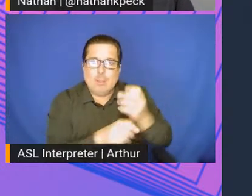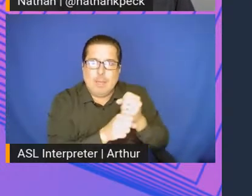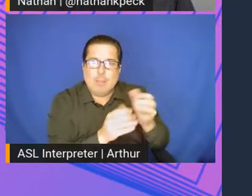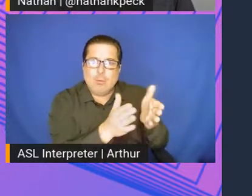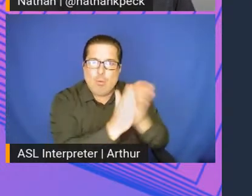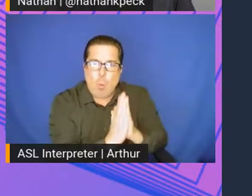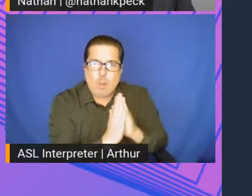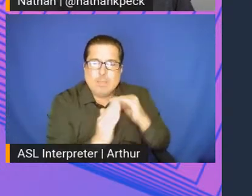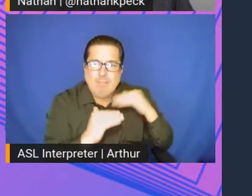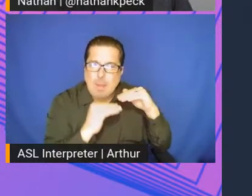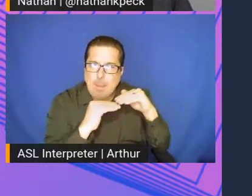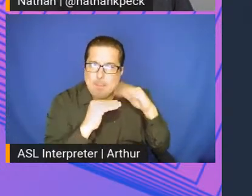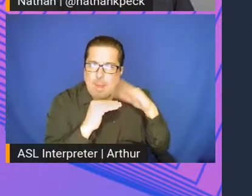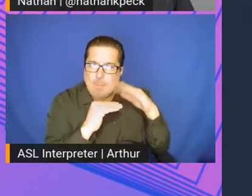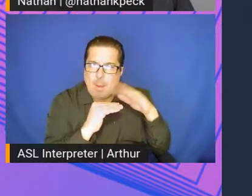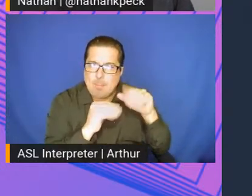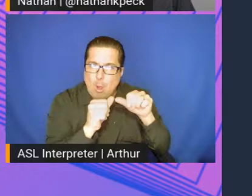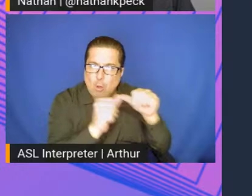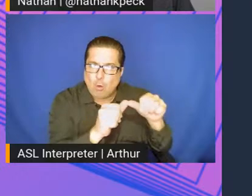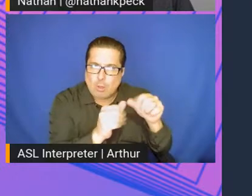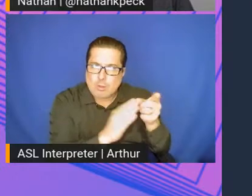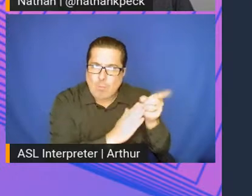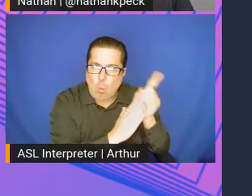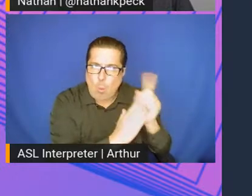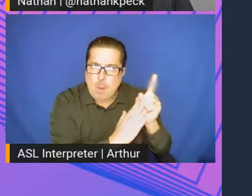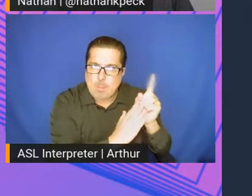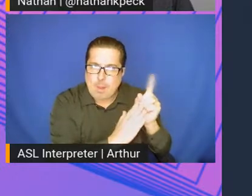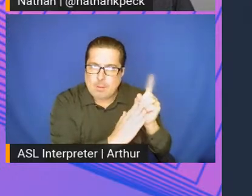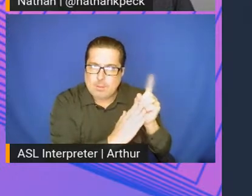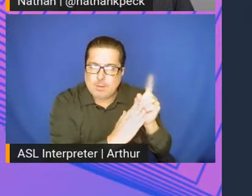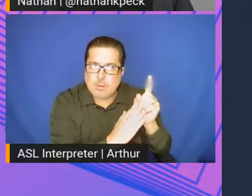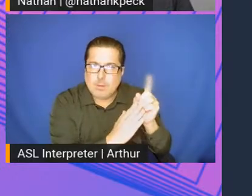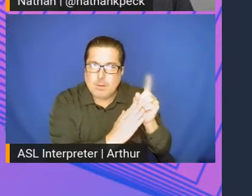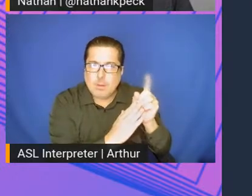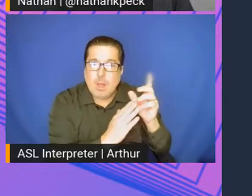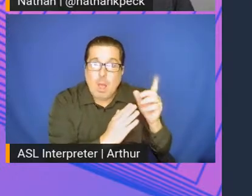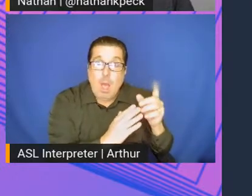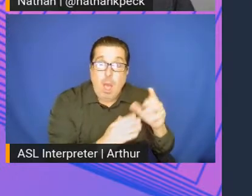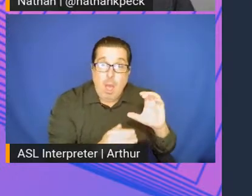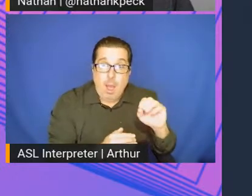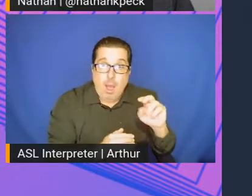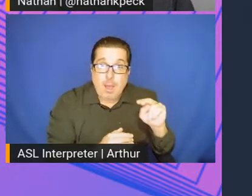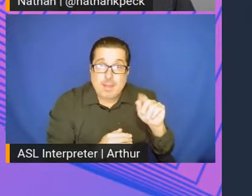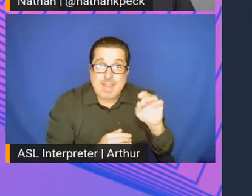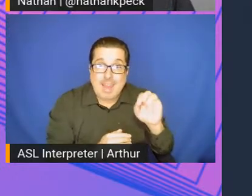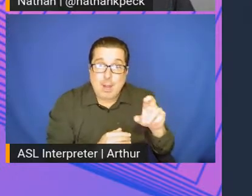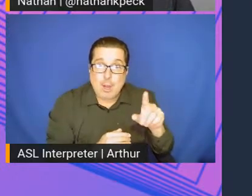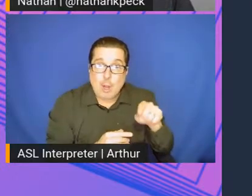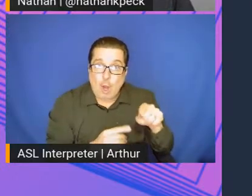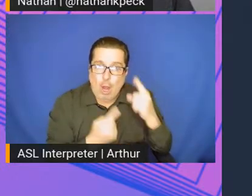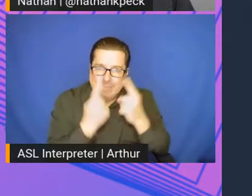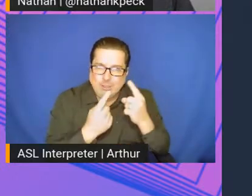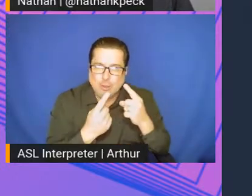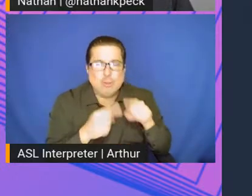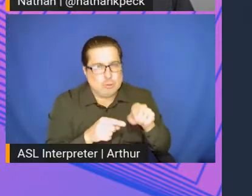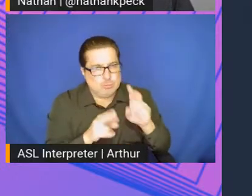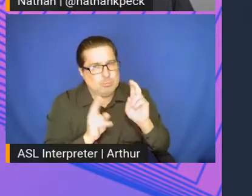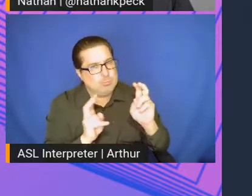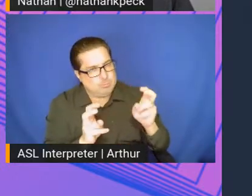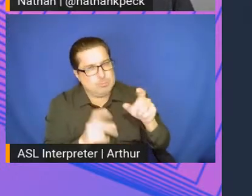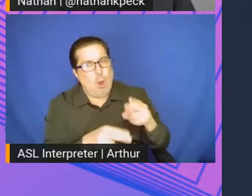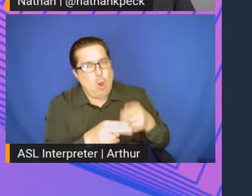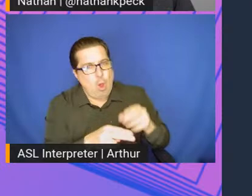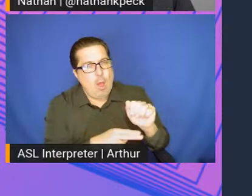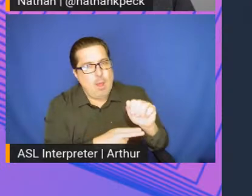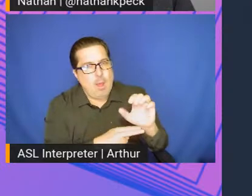minimum duration of 1 minute that the container is considered to be active. And during that period, you're paying a